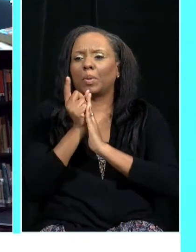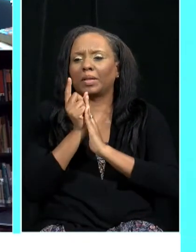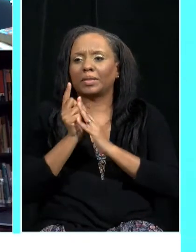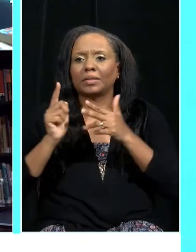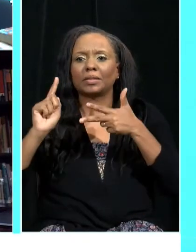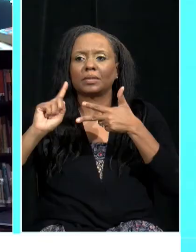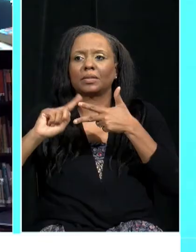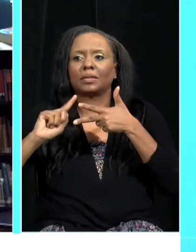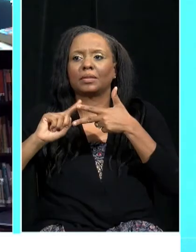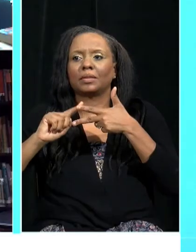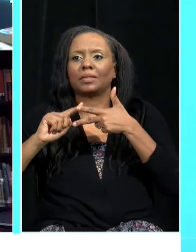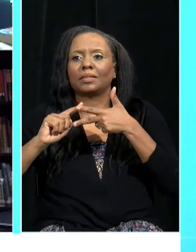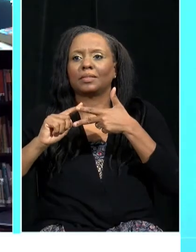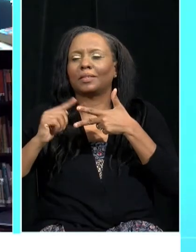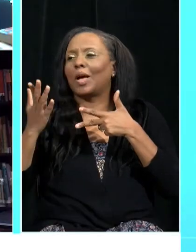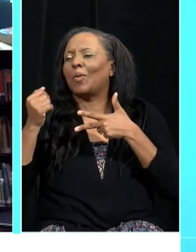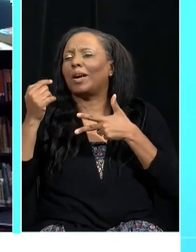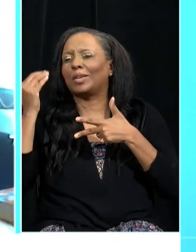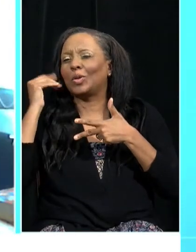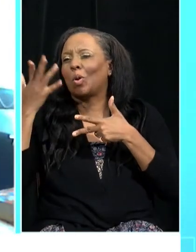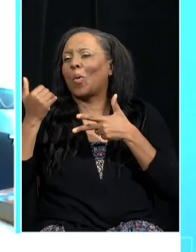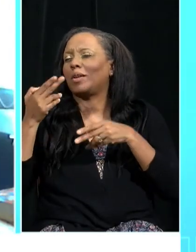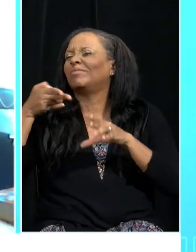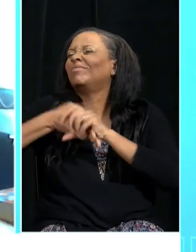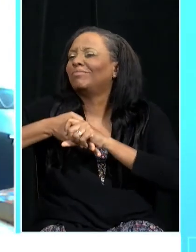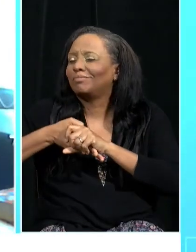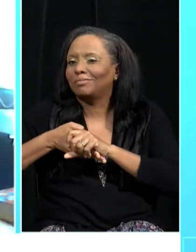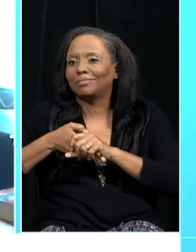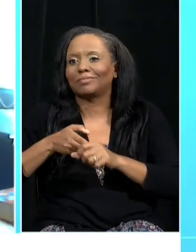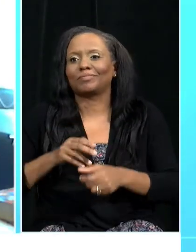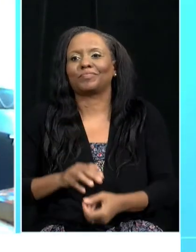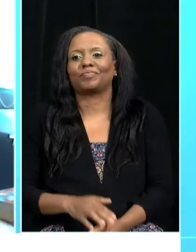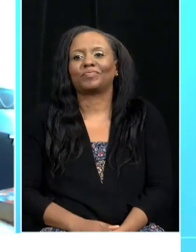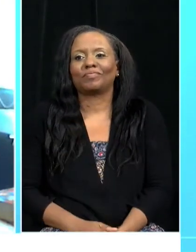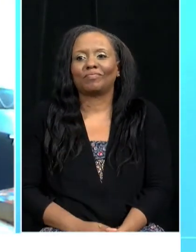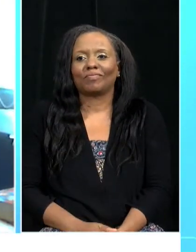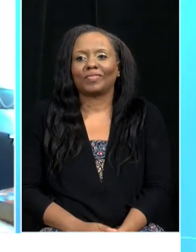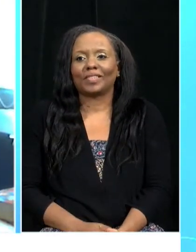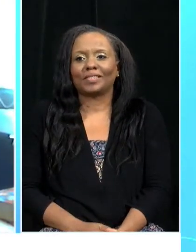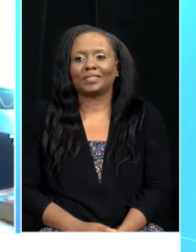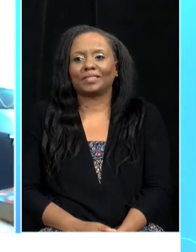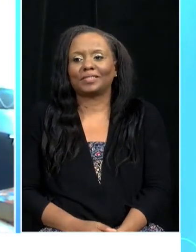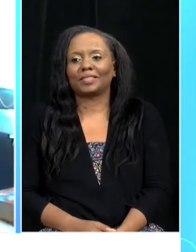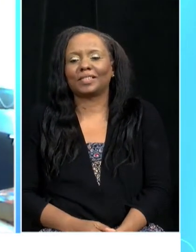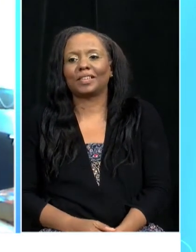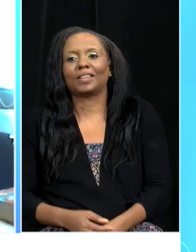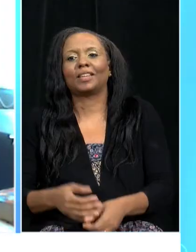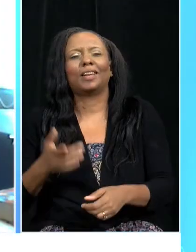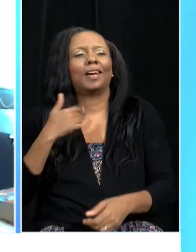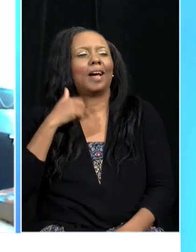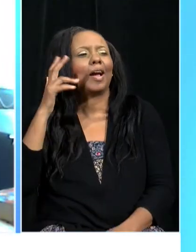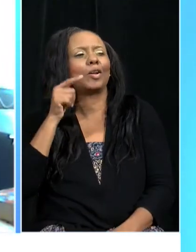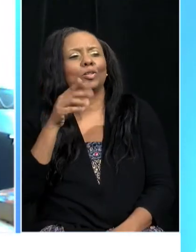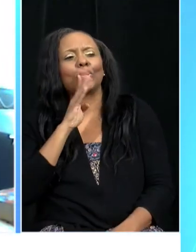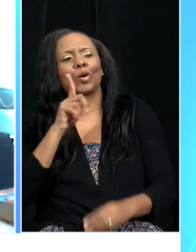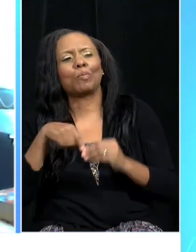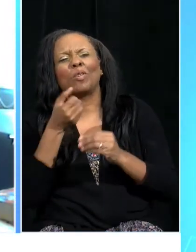Marshall, I'm going to Oh come my back to you because God. I know you want to jump in there. I'm hearing you talking about the few minutes you have left. A lot has been said there just